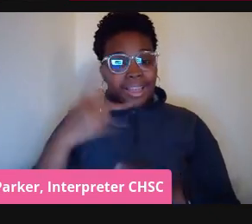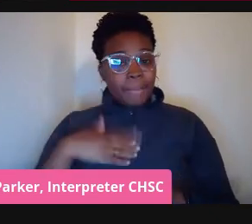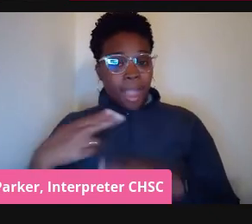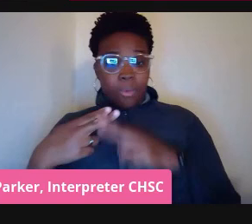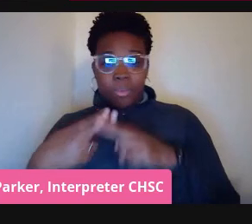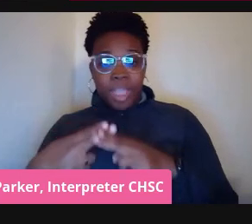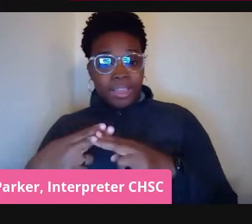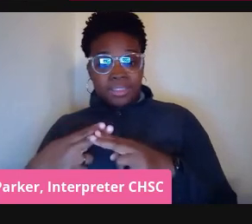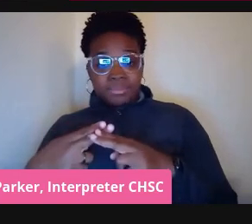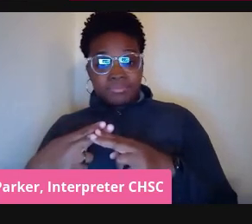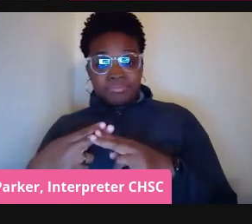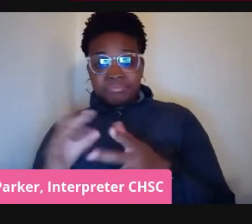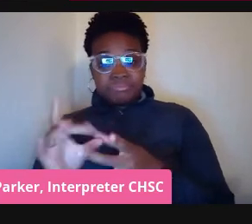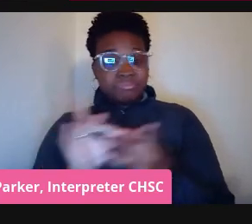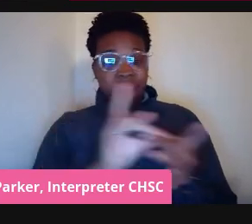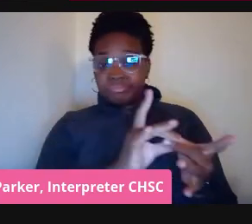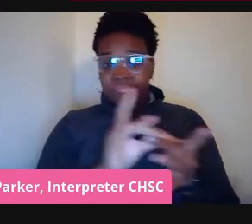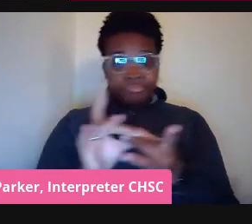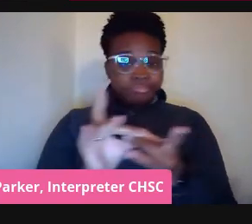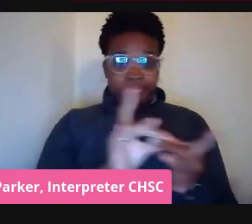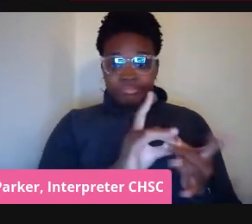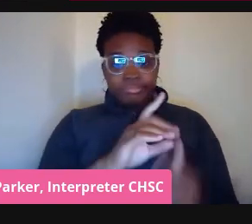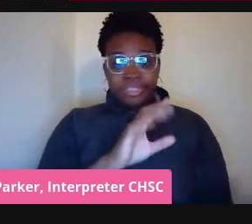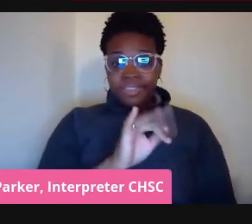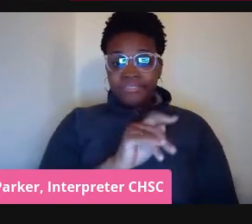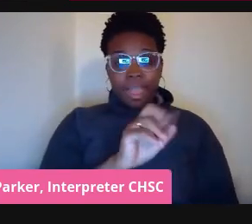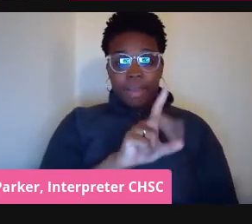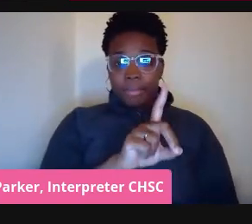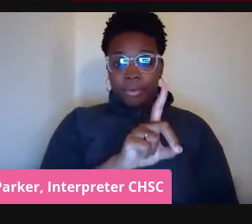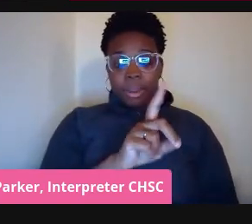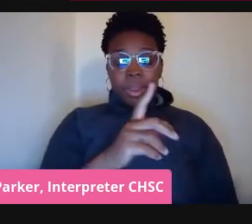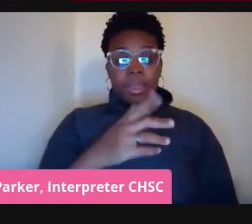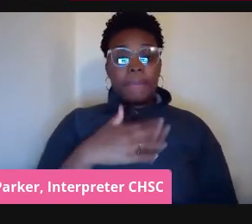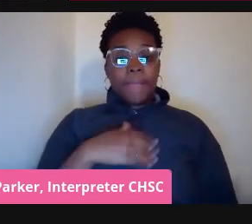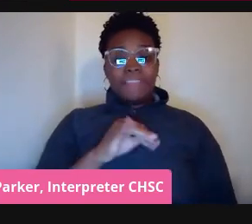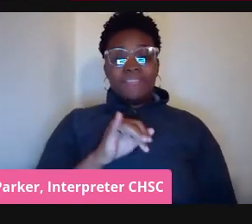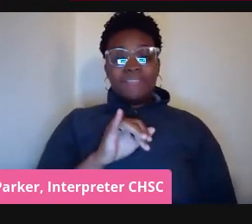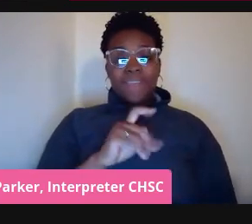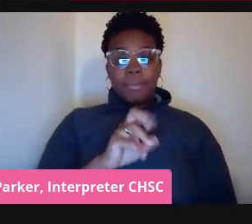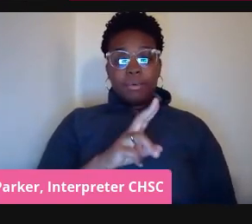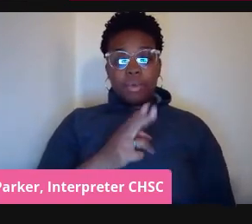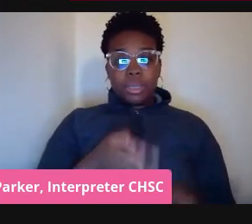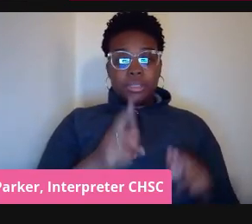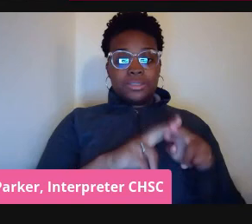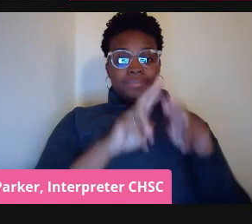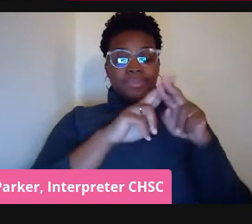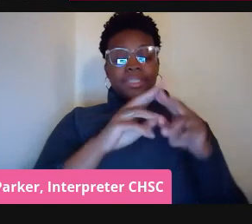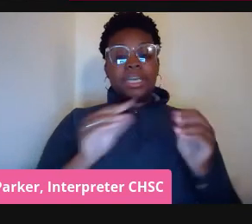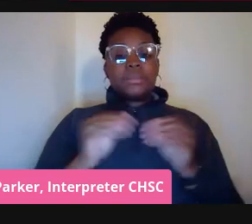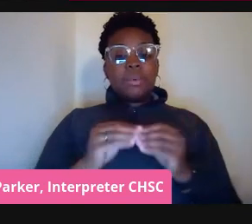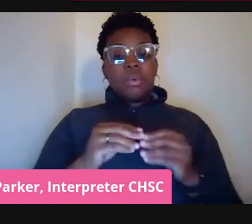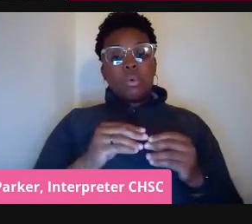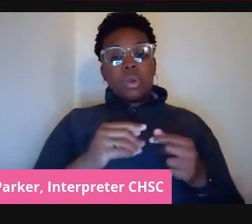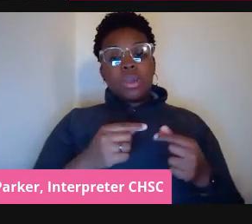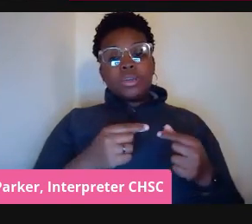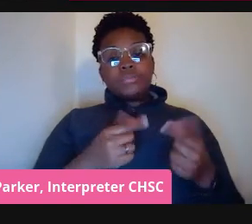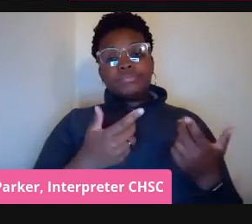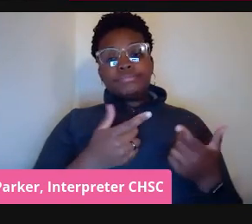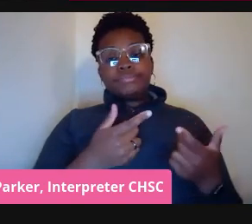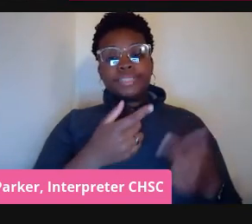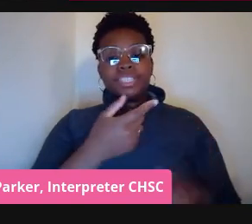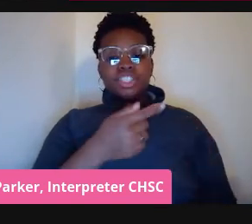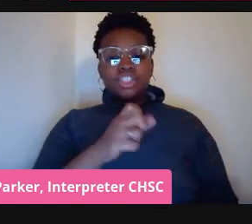have anything to do with the fact that my thyroids were multiplying. That's more of like a gene mutation type thing that's going on.